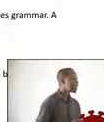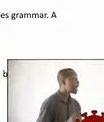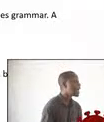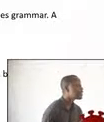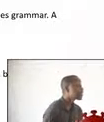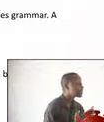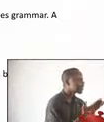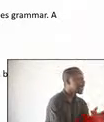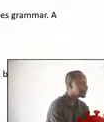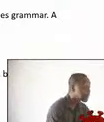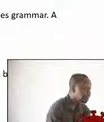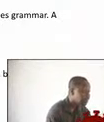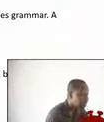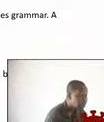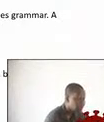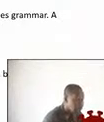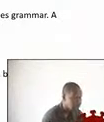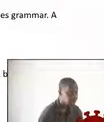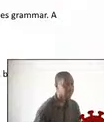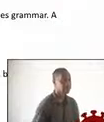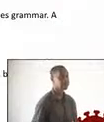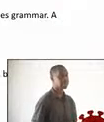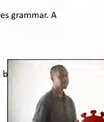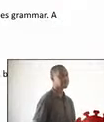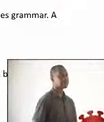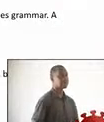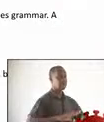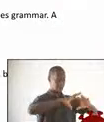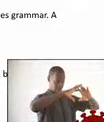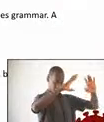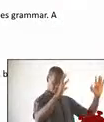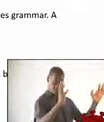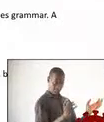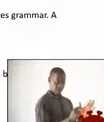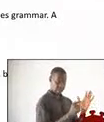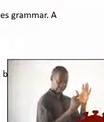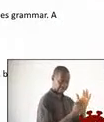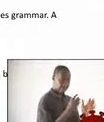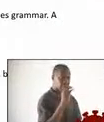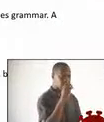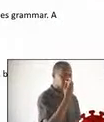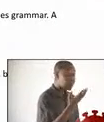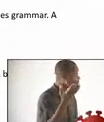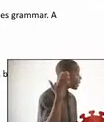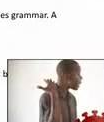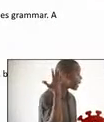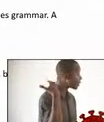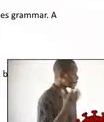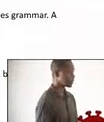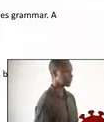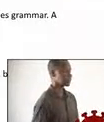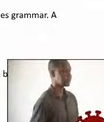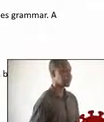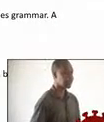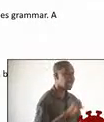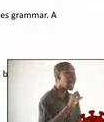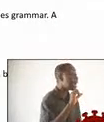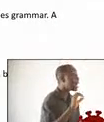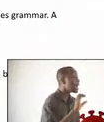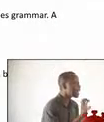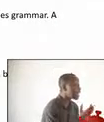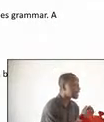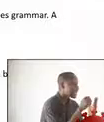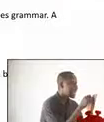It carries a subscription. And all the examples we talked about can end in